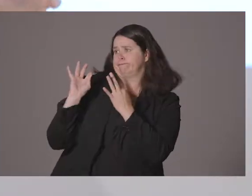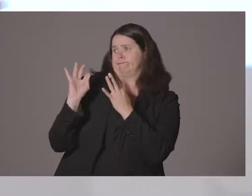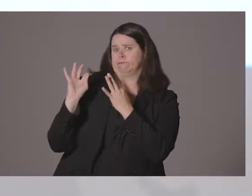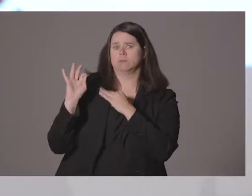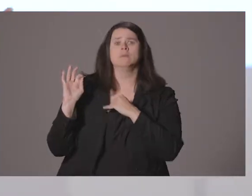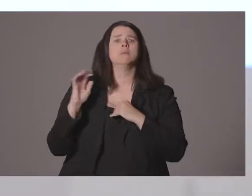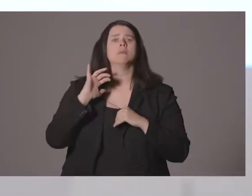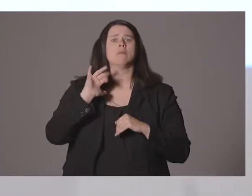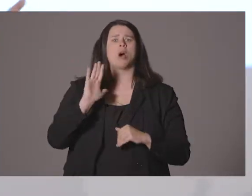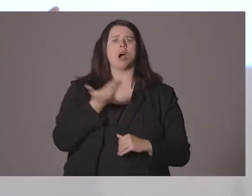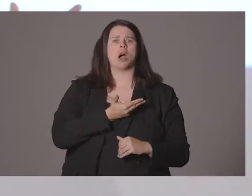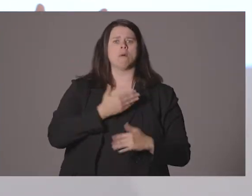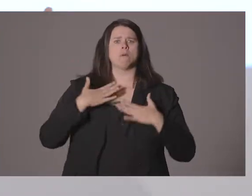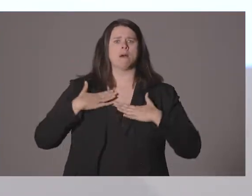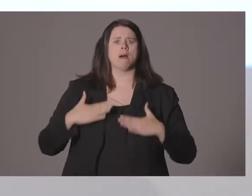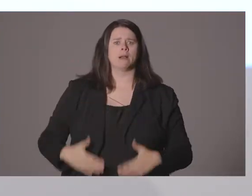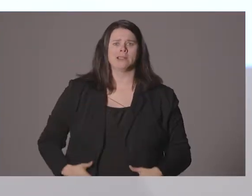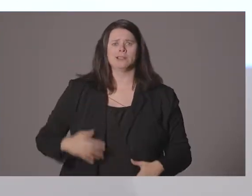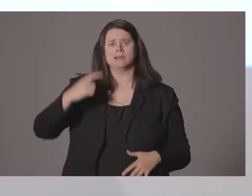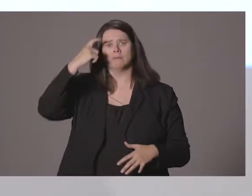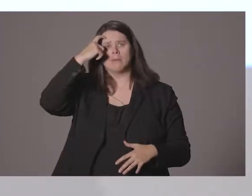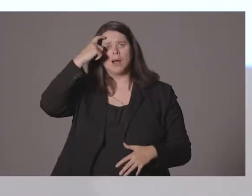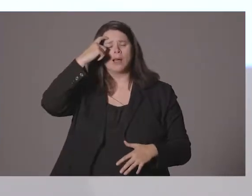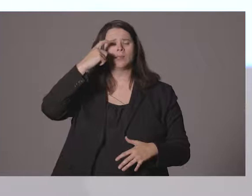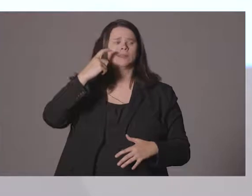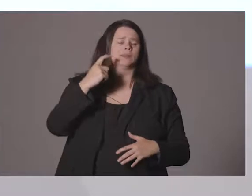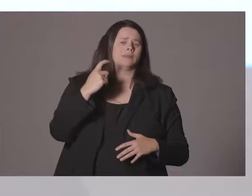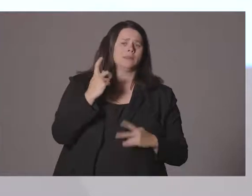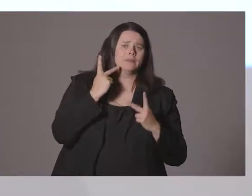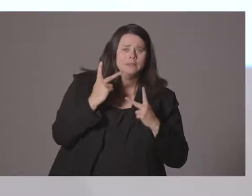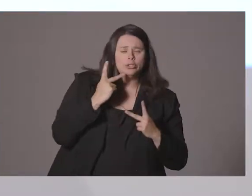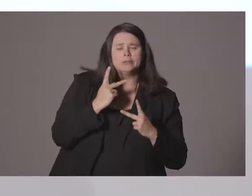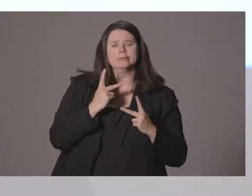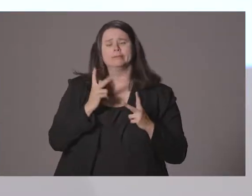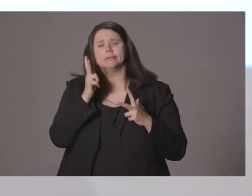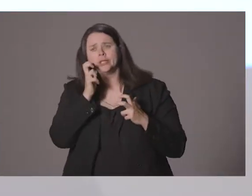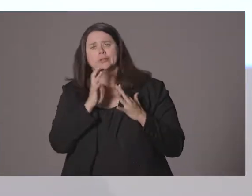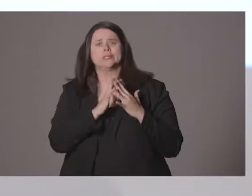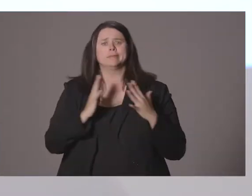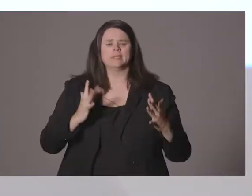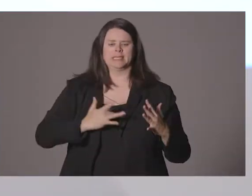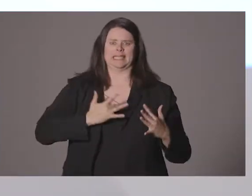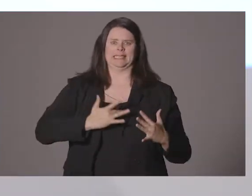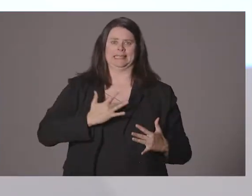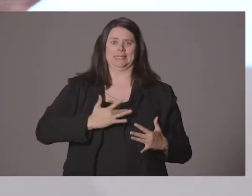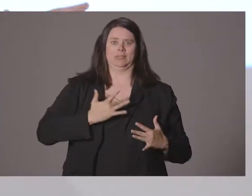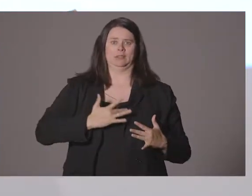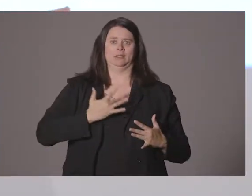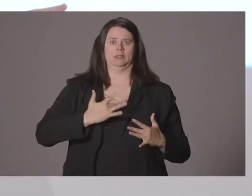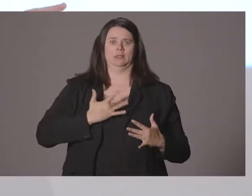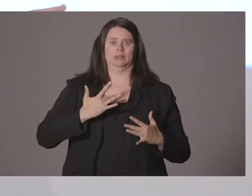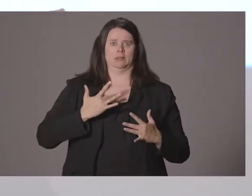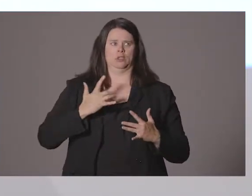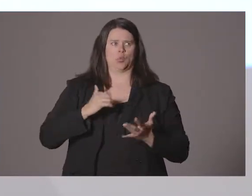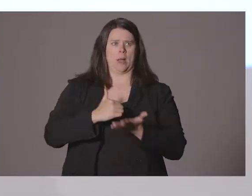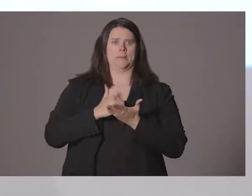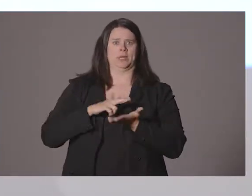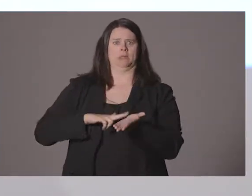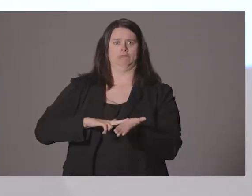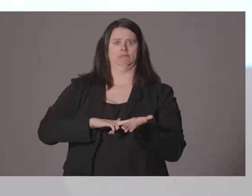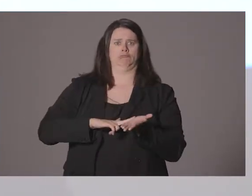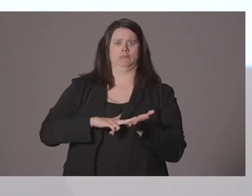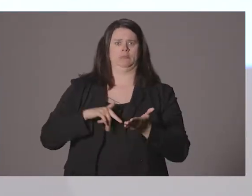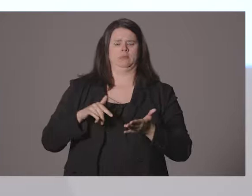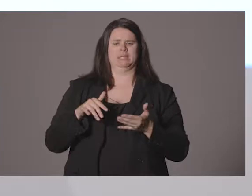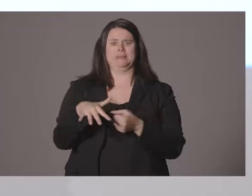sensory abilities help us track the environment in that way. And that includes tracking each other. It's